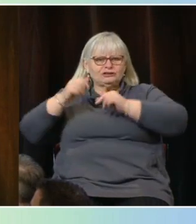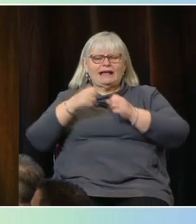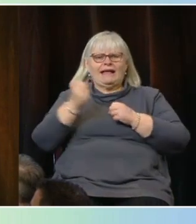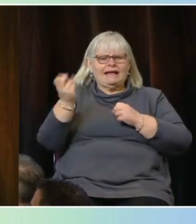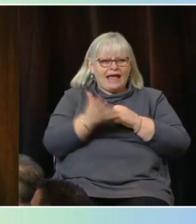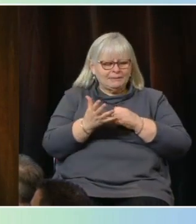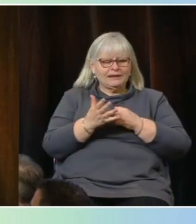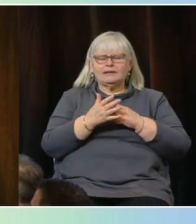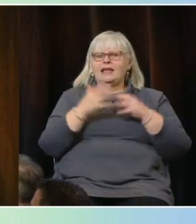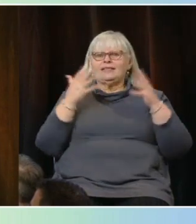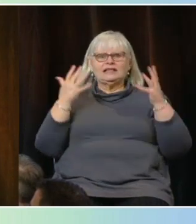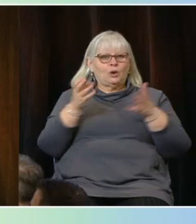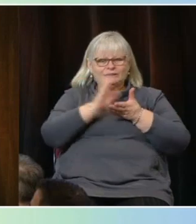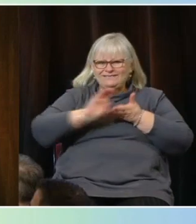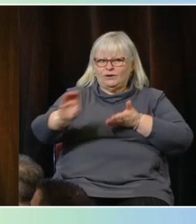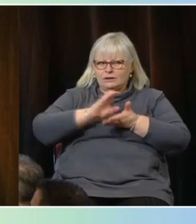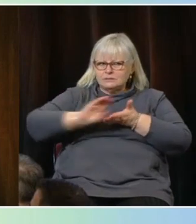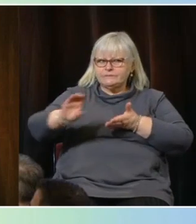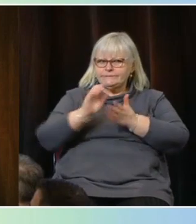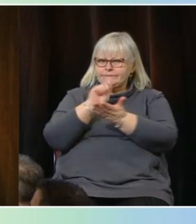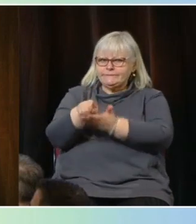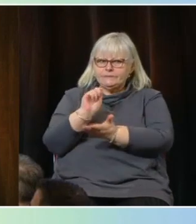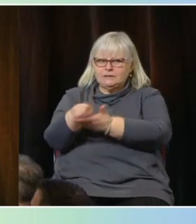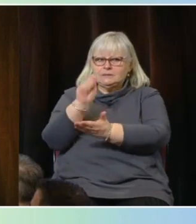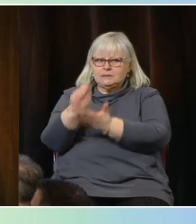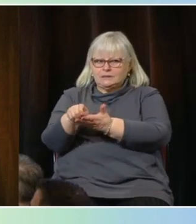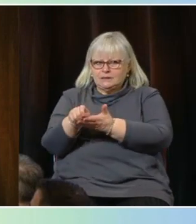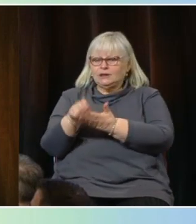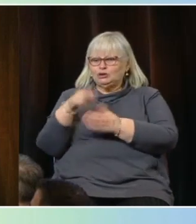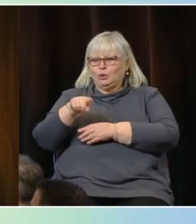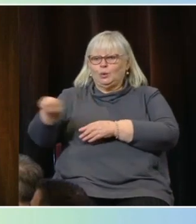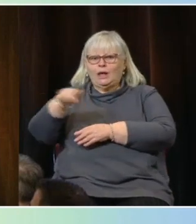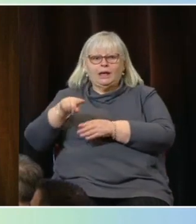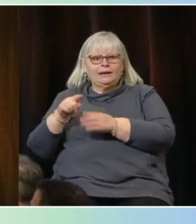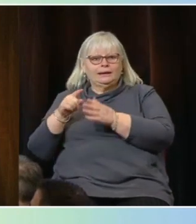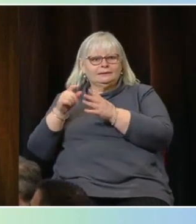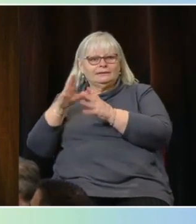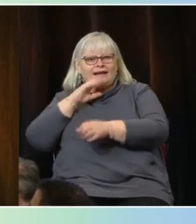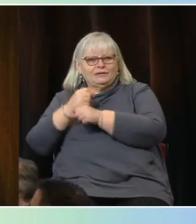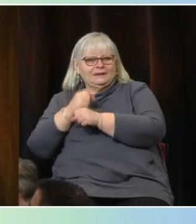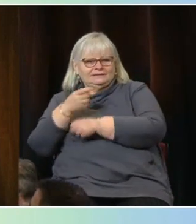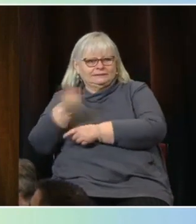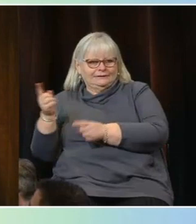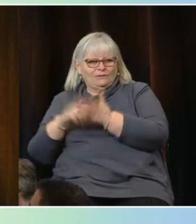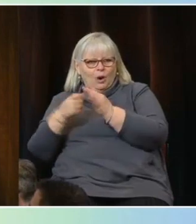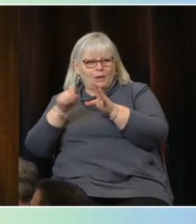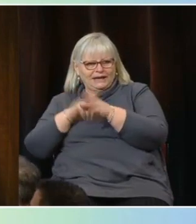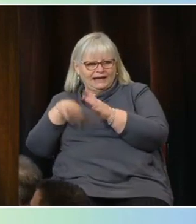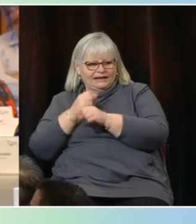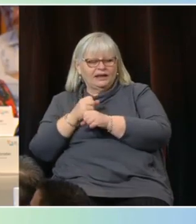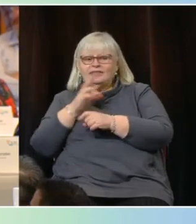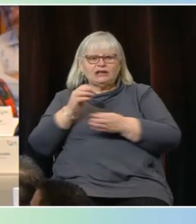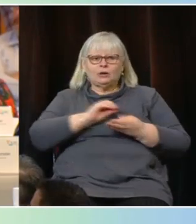levels of political donations and lobbying compared to their relative economic contribution that is why institutional reforms to reduce